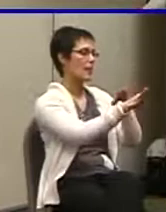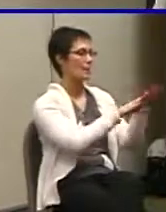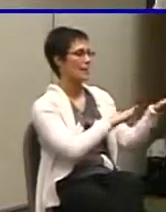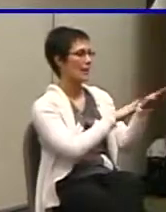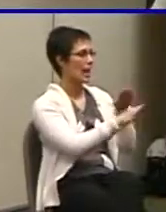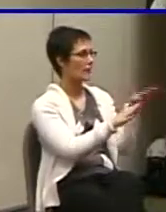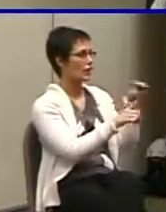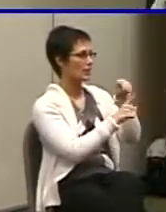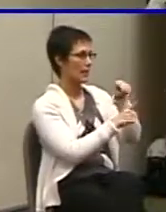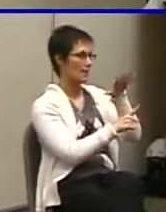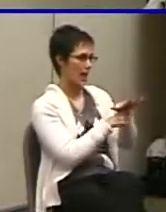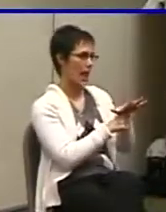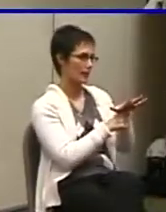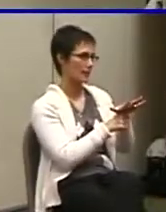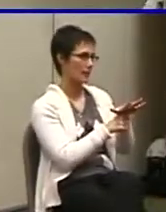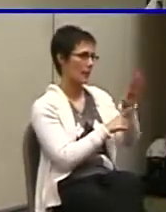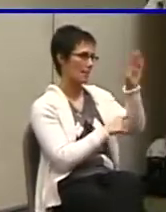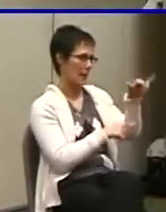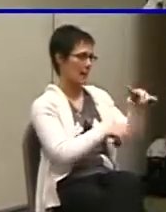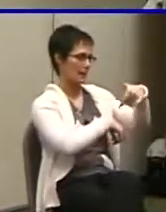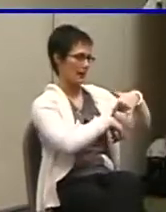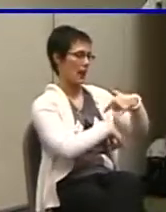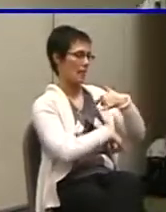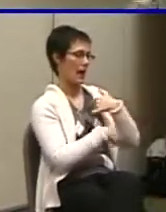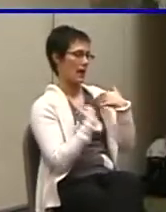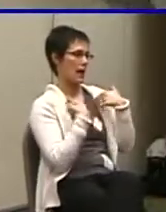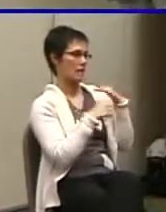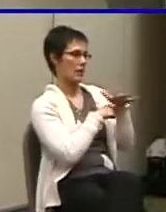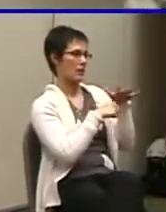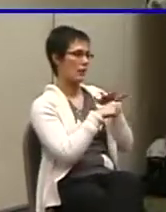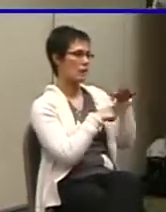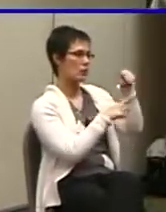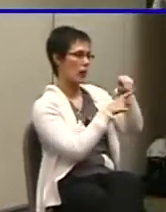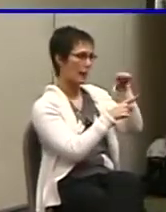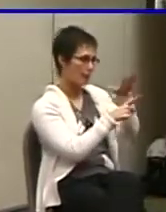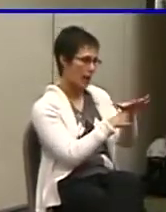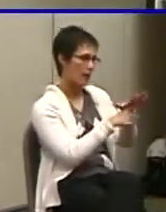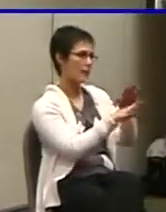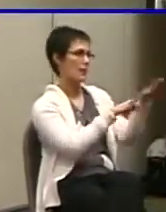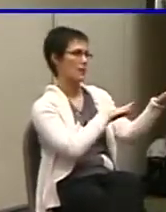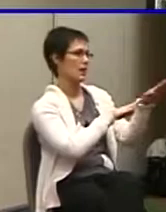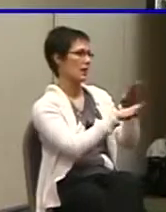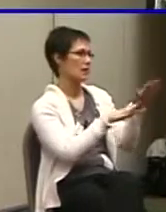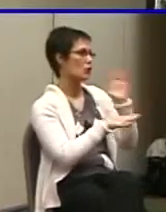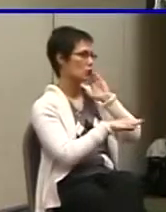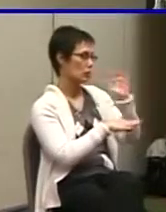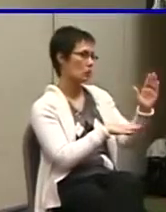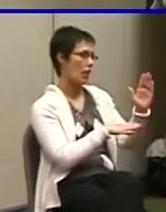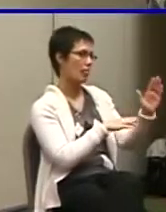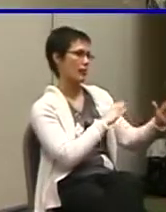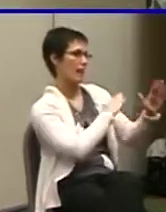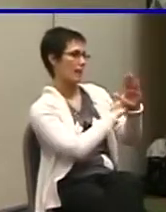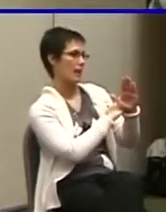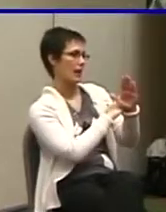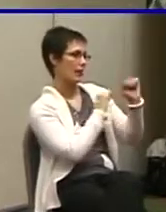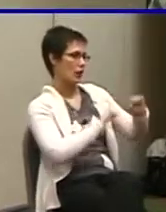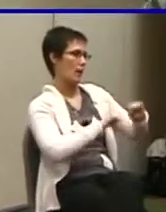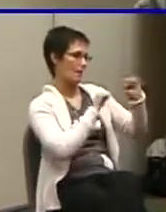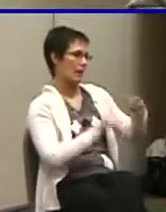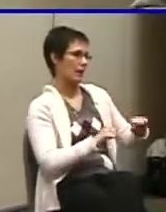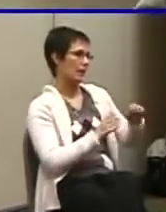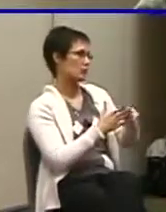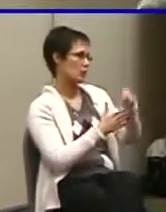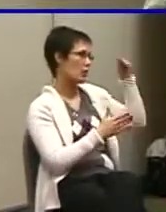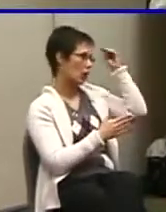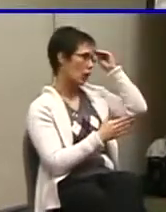time I have enough medication to impact the behavior, I have so dulled the child's ability to learn that they're over-medicated.